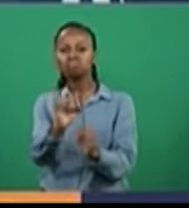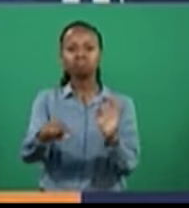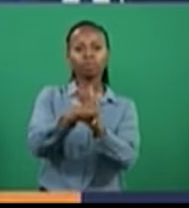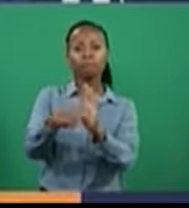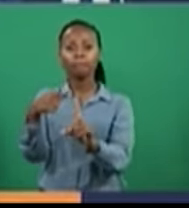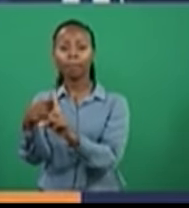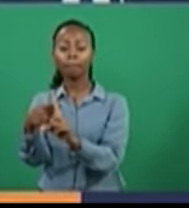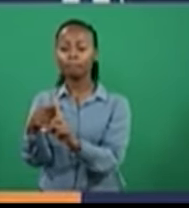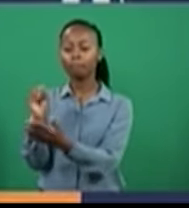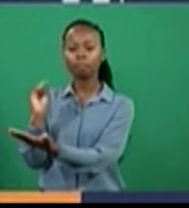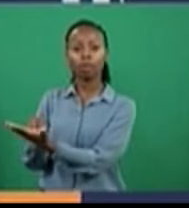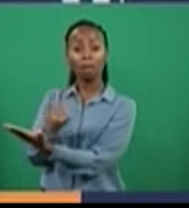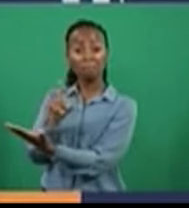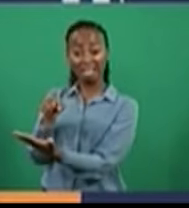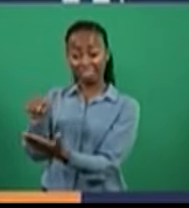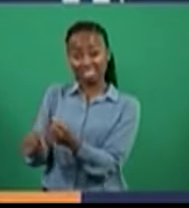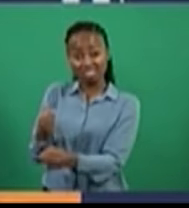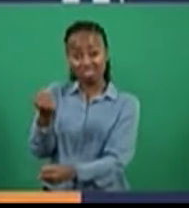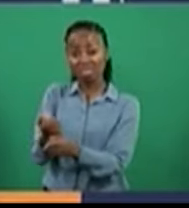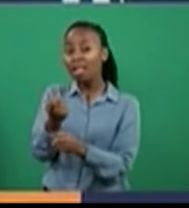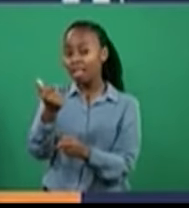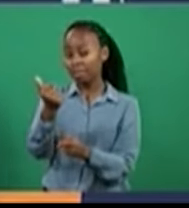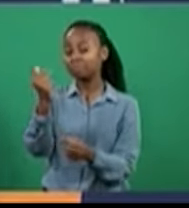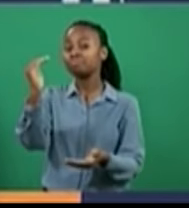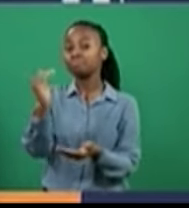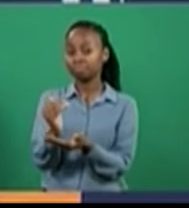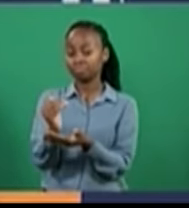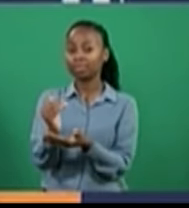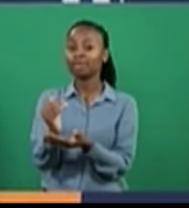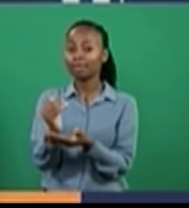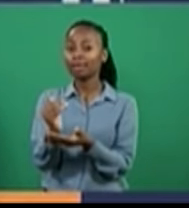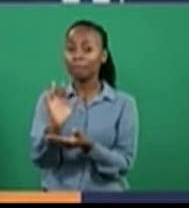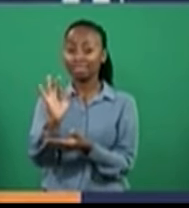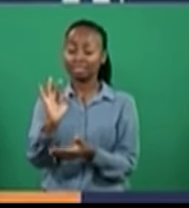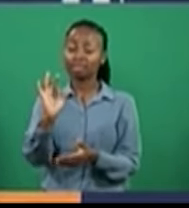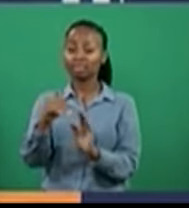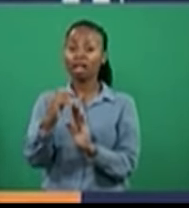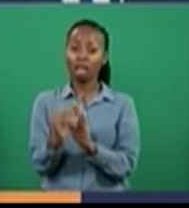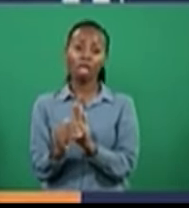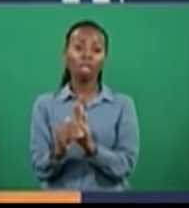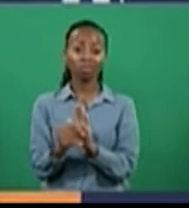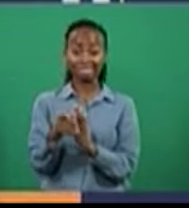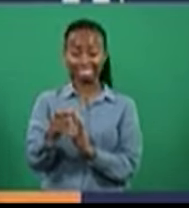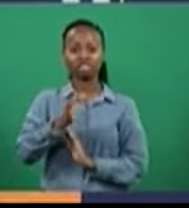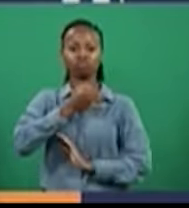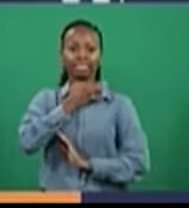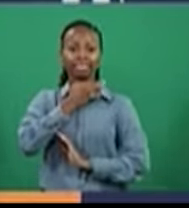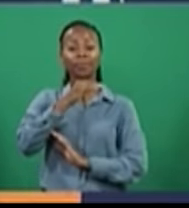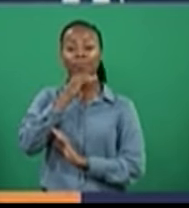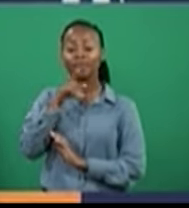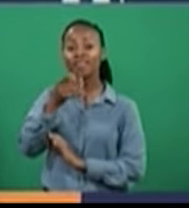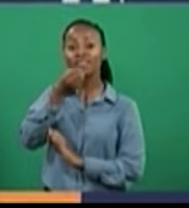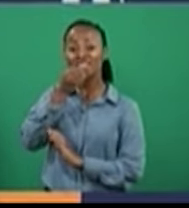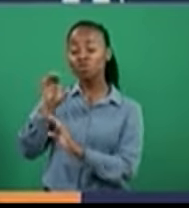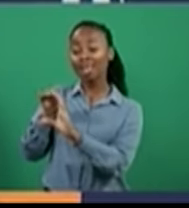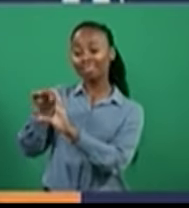as we would have seen in the past, that poses a risk to food inflation, and that